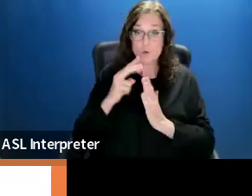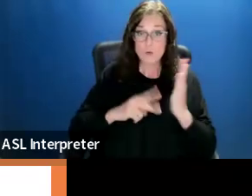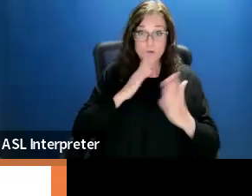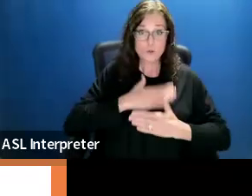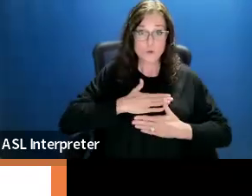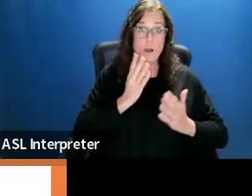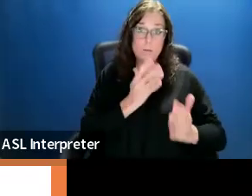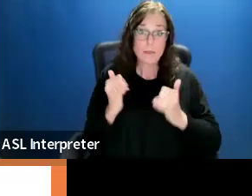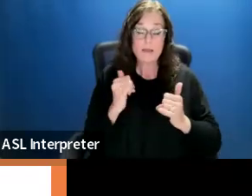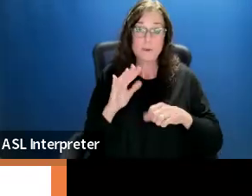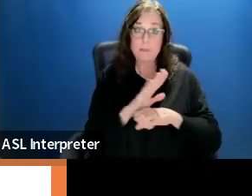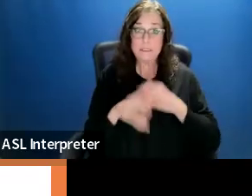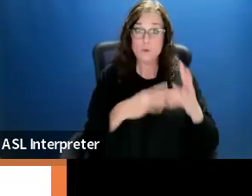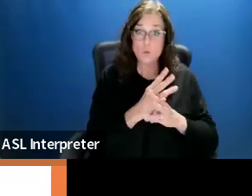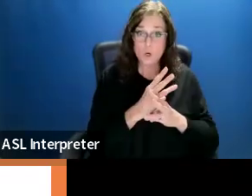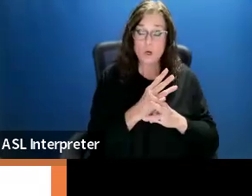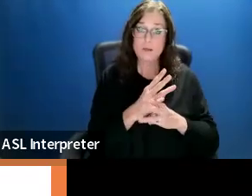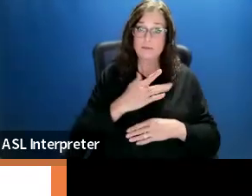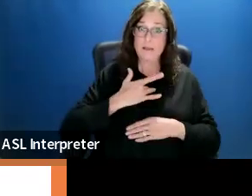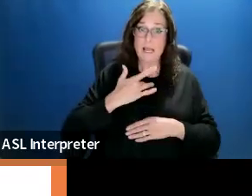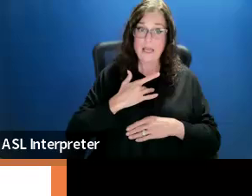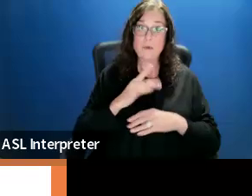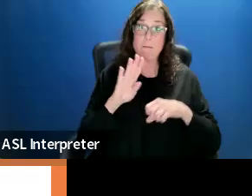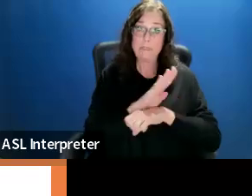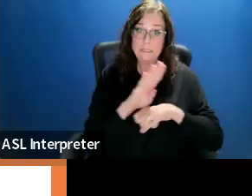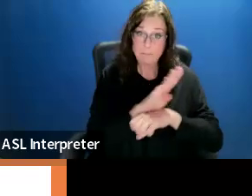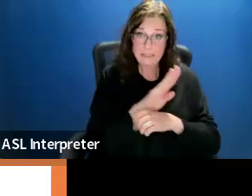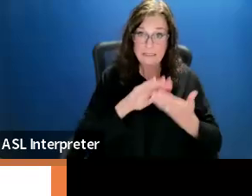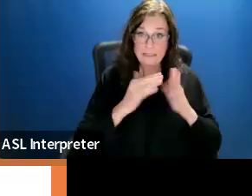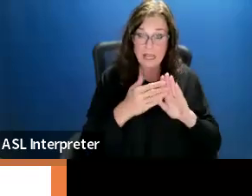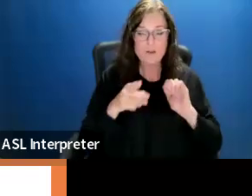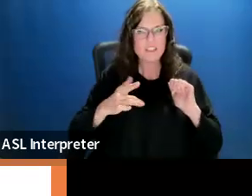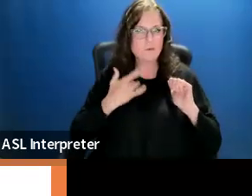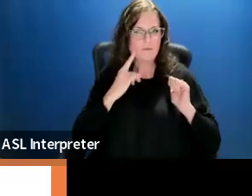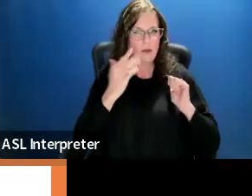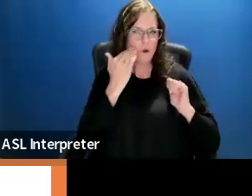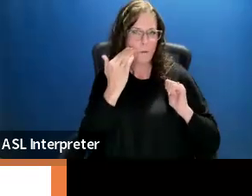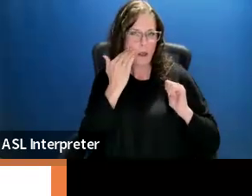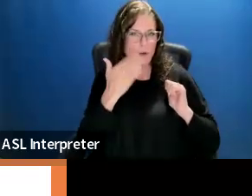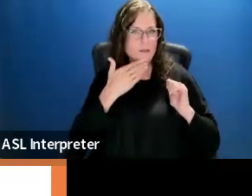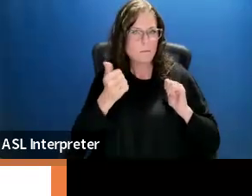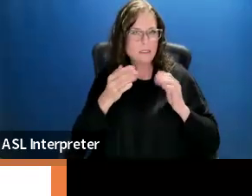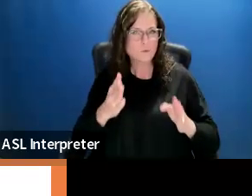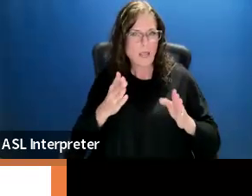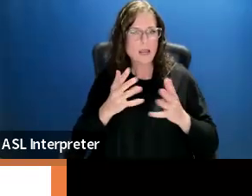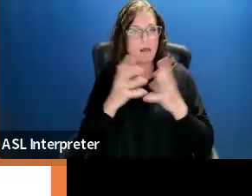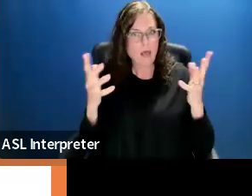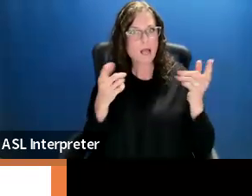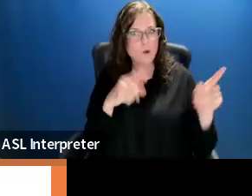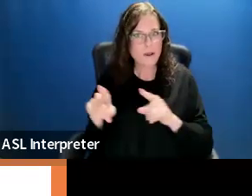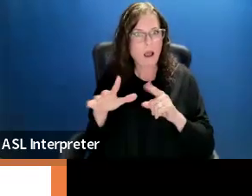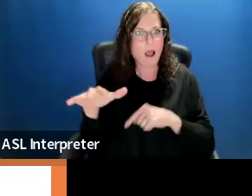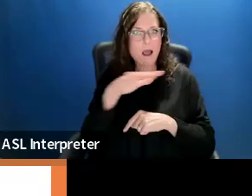enjoy the playful, busy world vibe of Busy, Busy Town, this one will feel familiar in the best way. There's a lot going